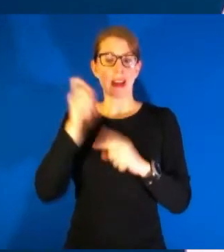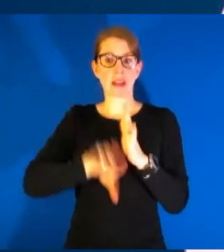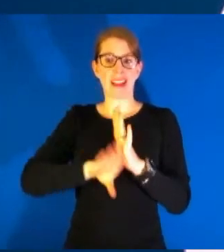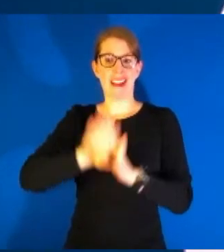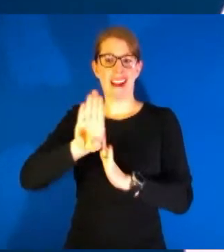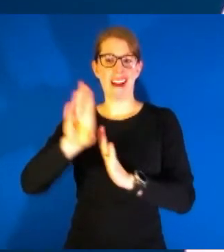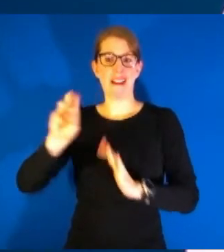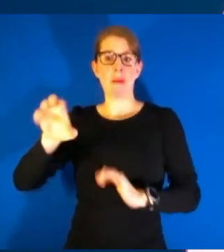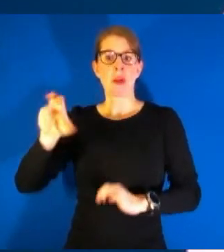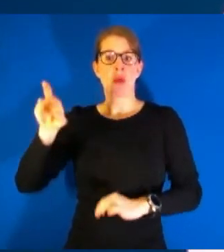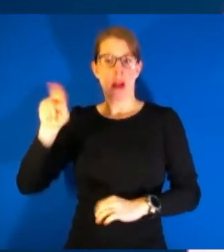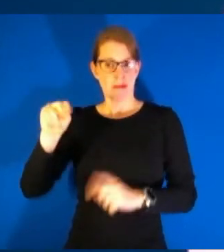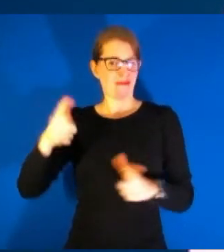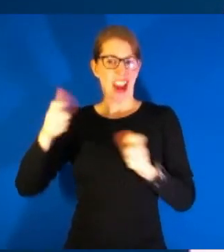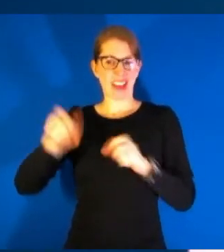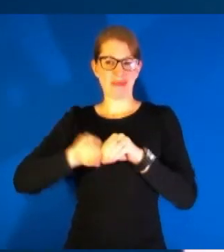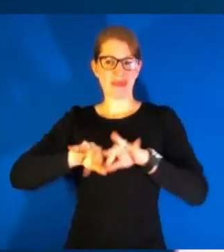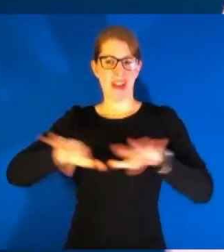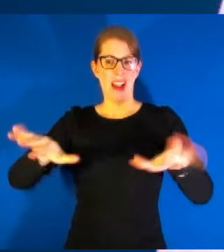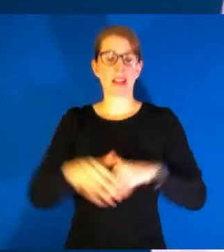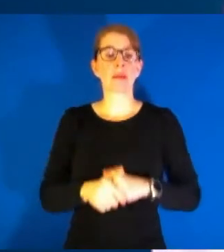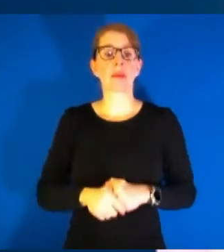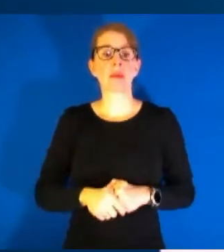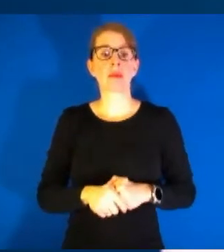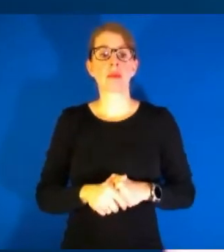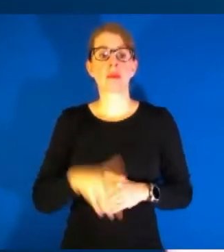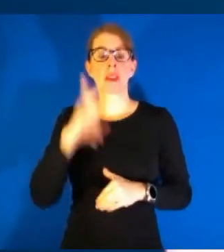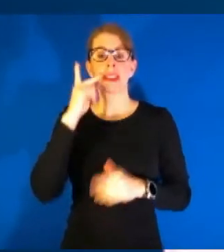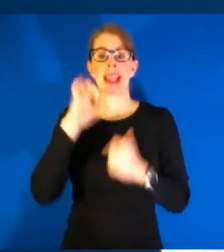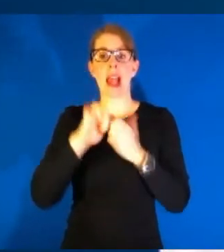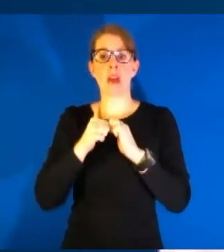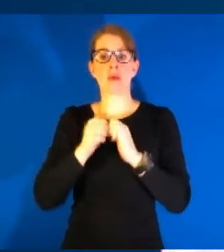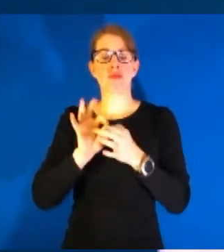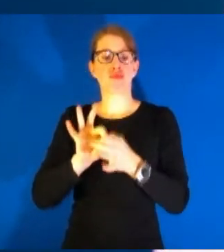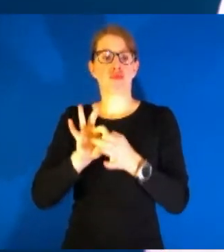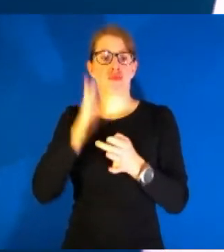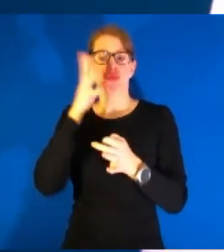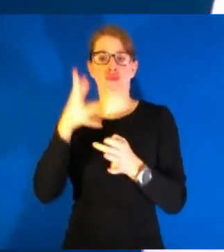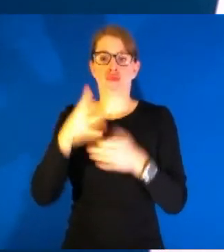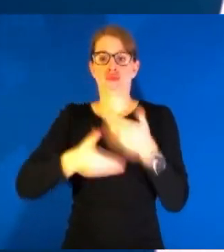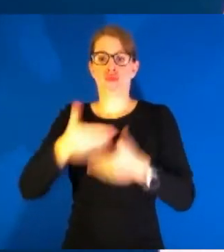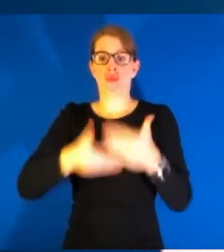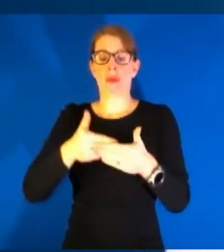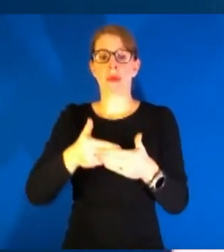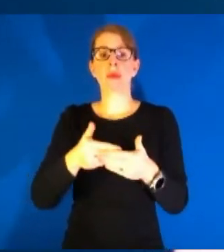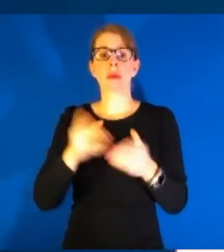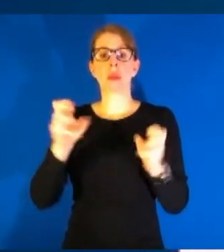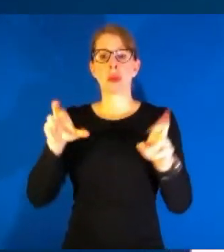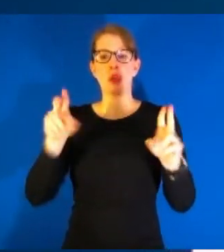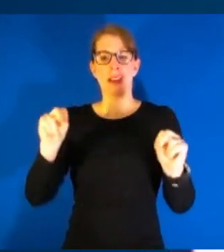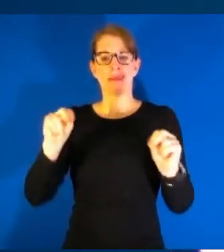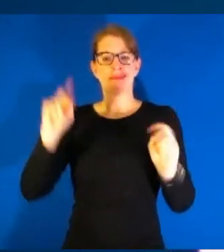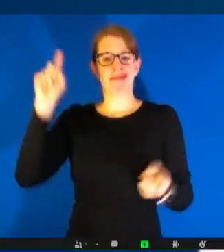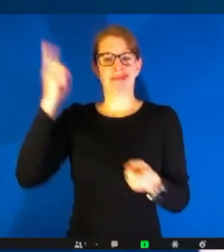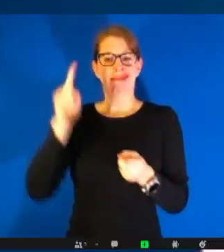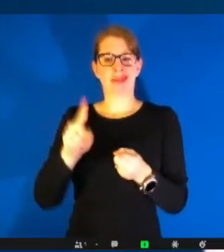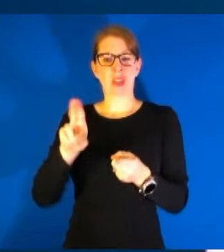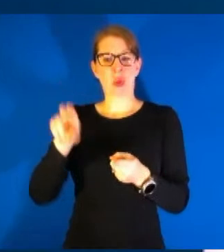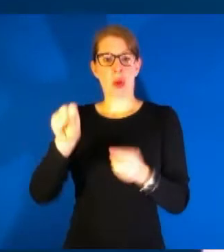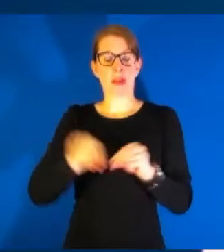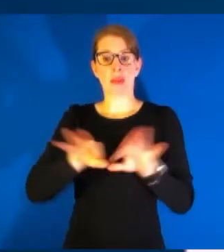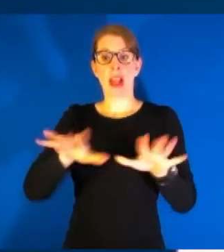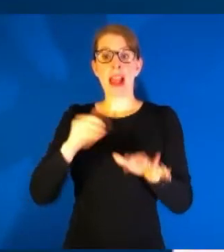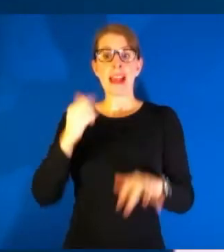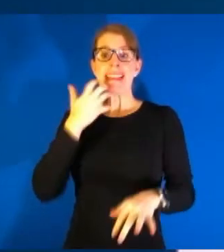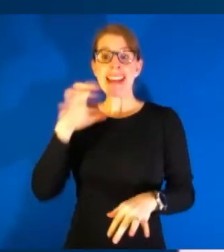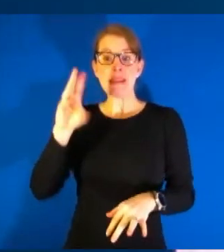Omicron. We'll see how that plays, in part because Omicron is decreasing in many parts of the United States. You know, it's interesting. We've got a